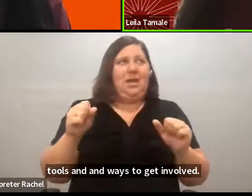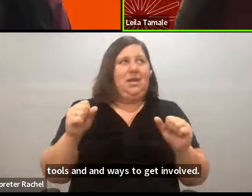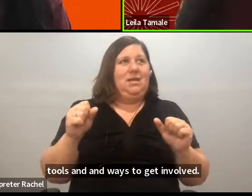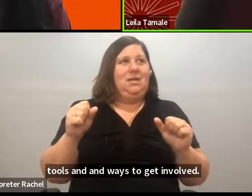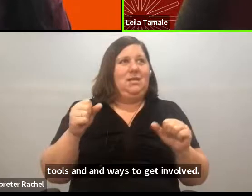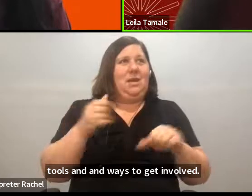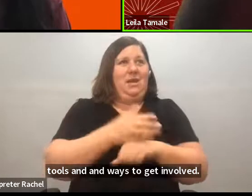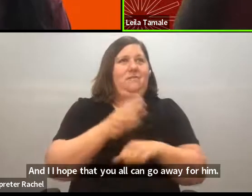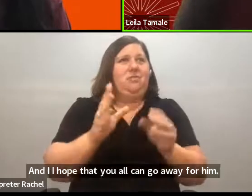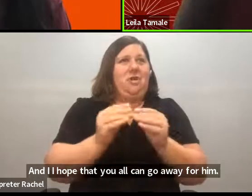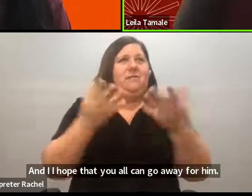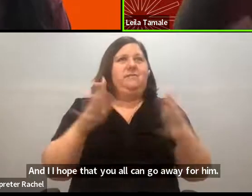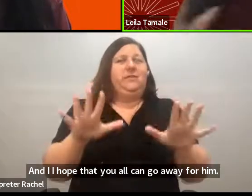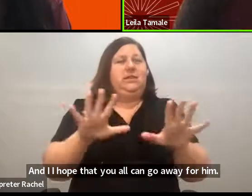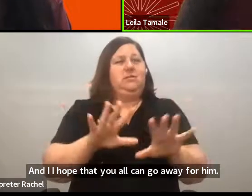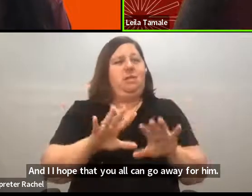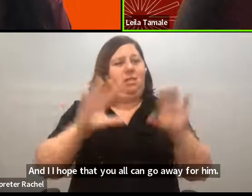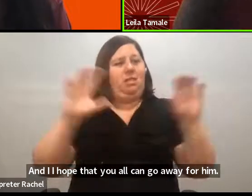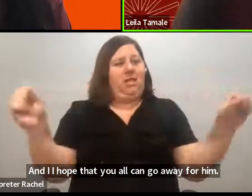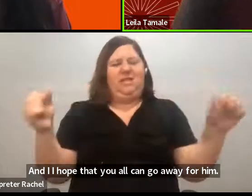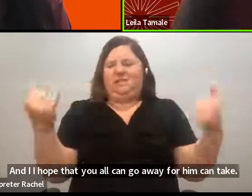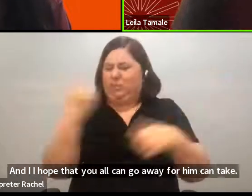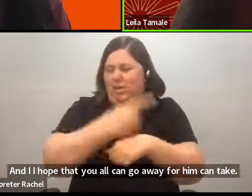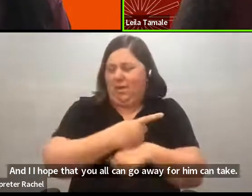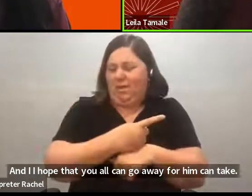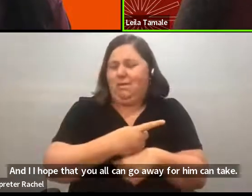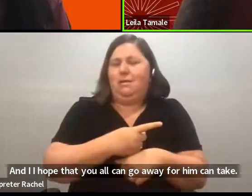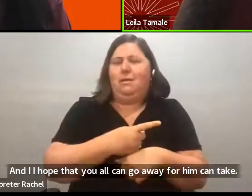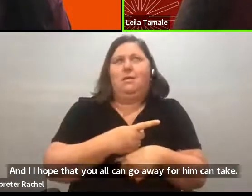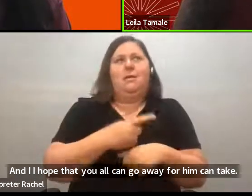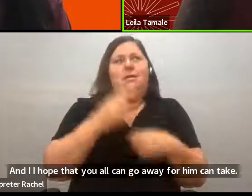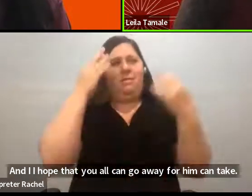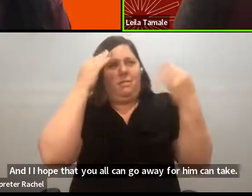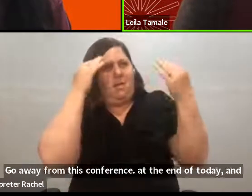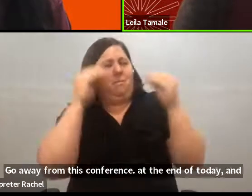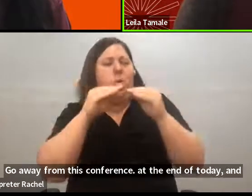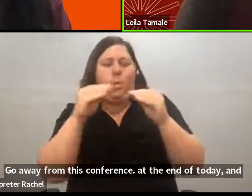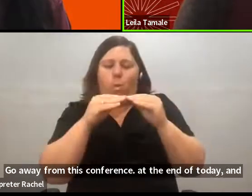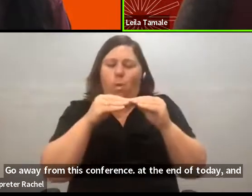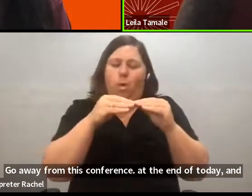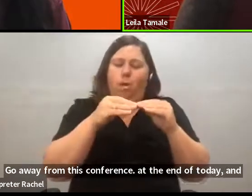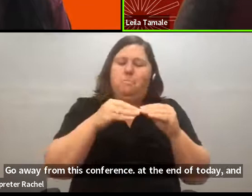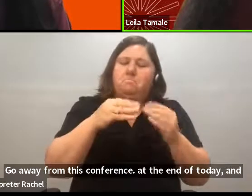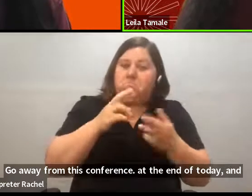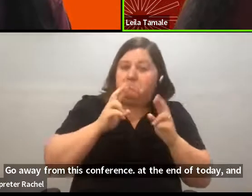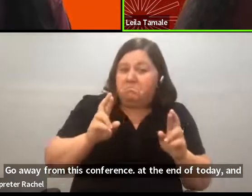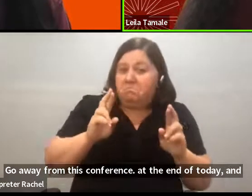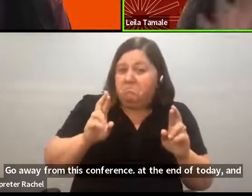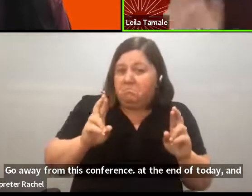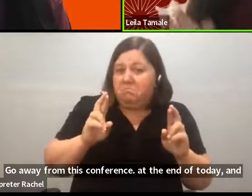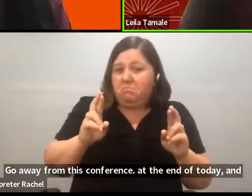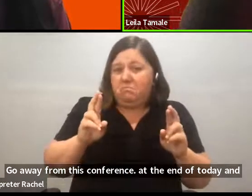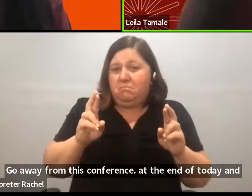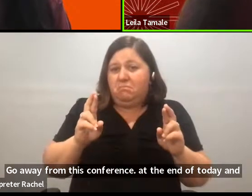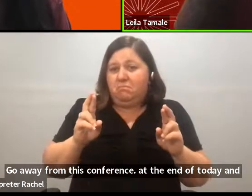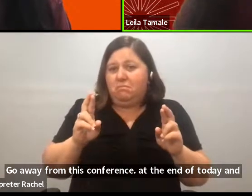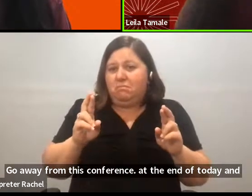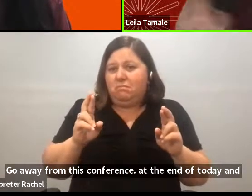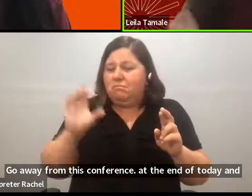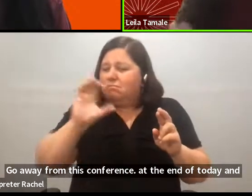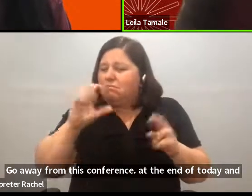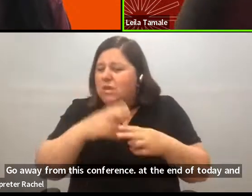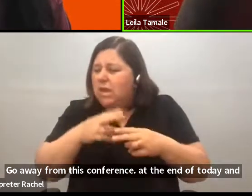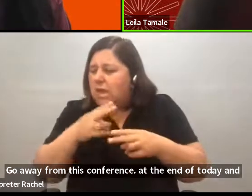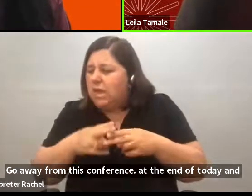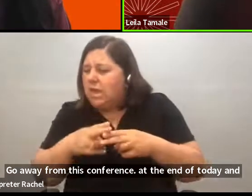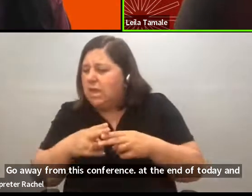go away from this conference at the end of today and sit with these things, and hopefully, you know, search up their names, go back